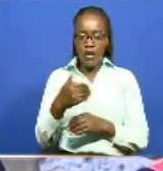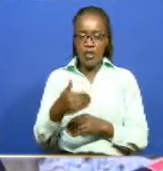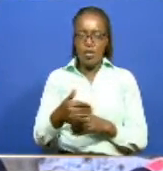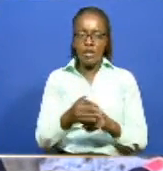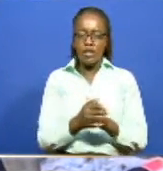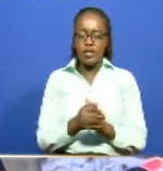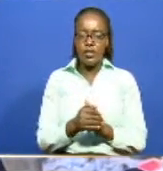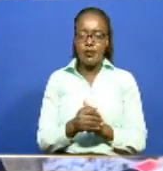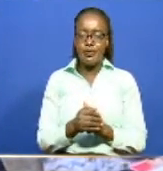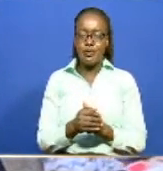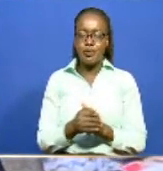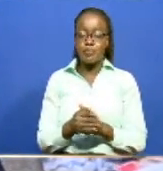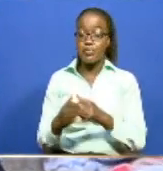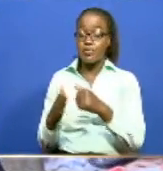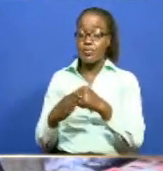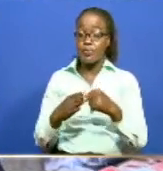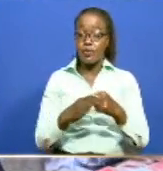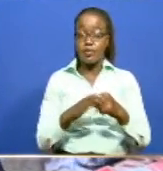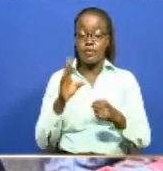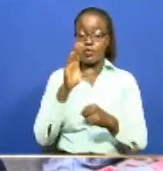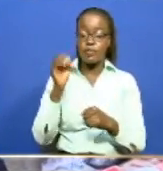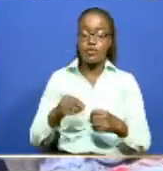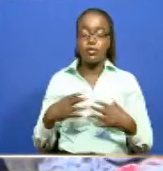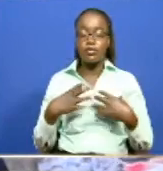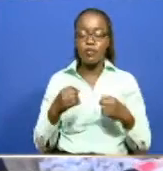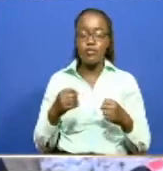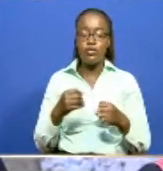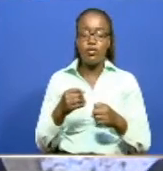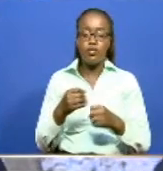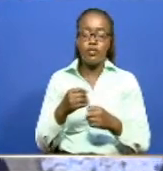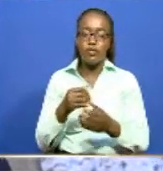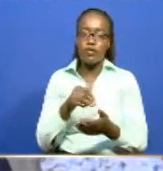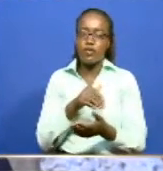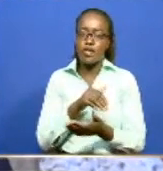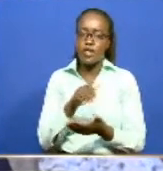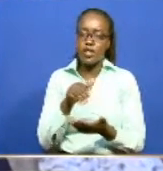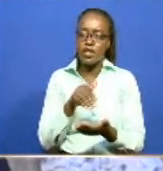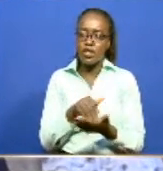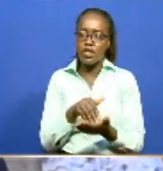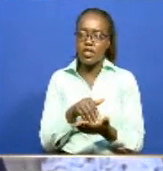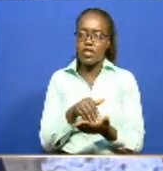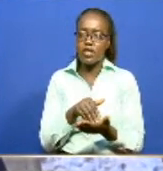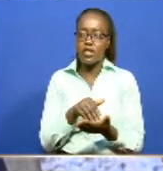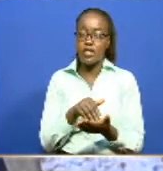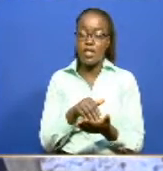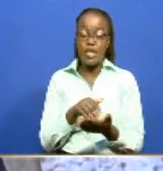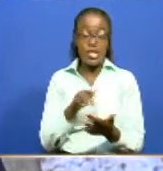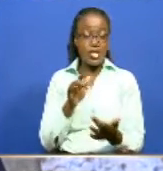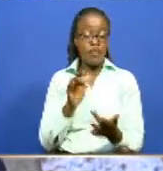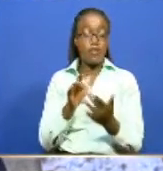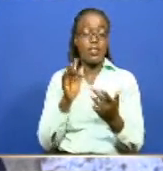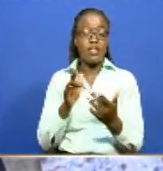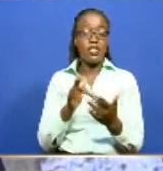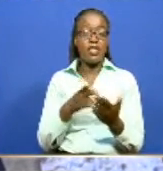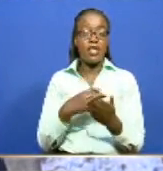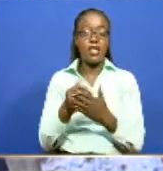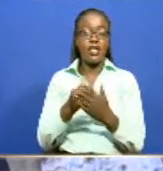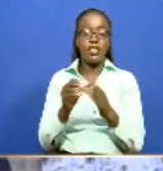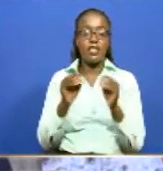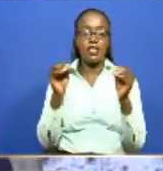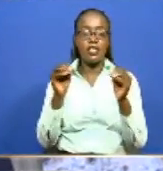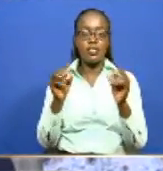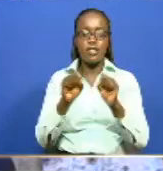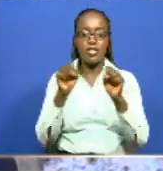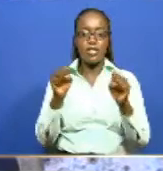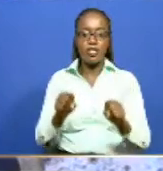addition, 99% of our health facilities have effected the cashless system. This is something